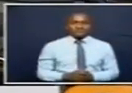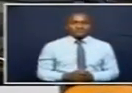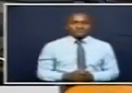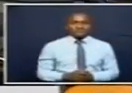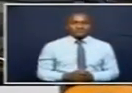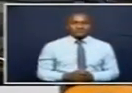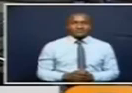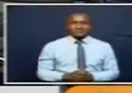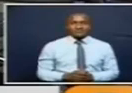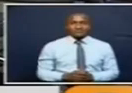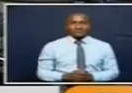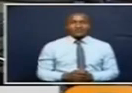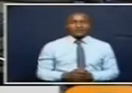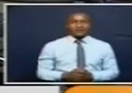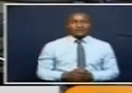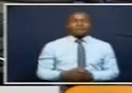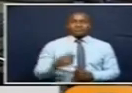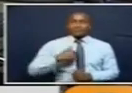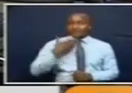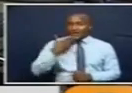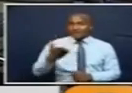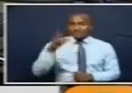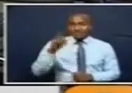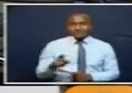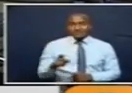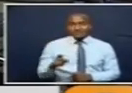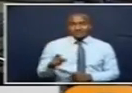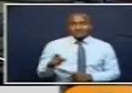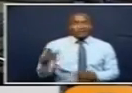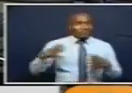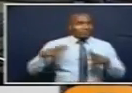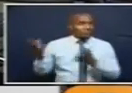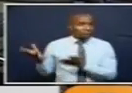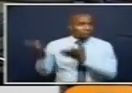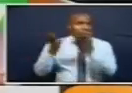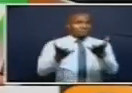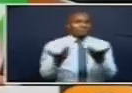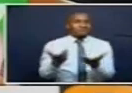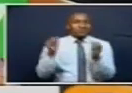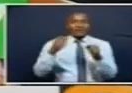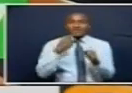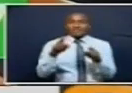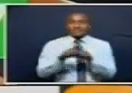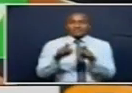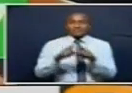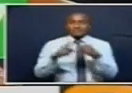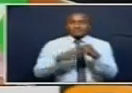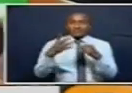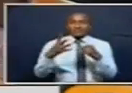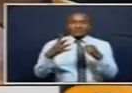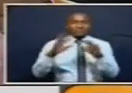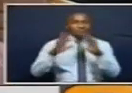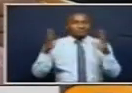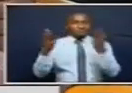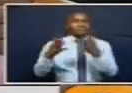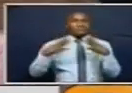To be fair, just give me the right of reply on that, especially on the question of ferrying people. We could say the same of 64 Stadium, that they ferried